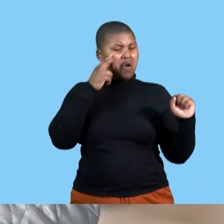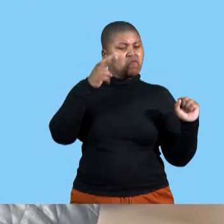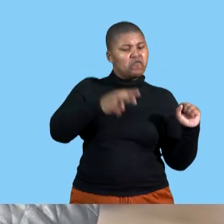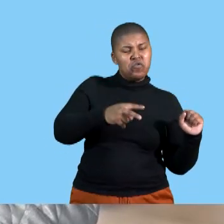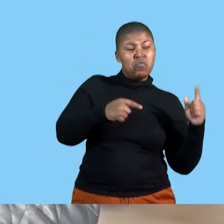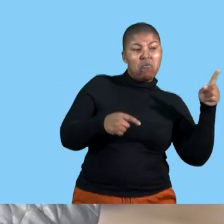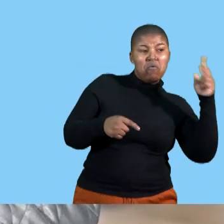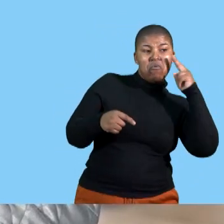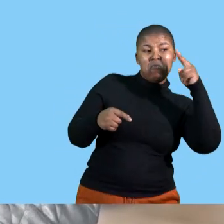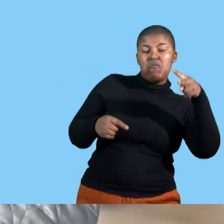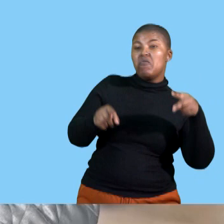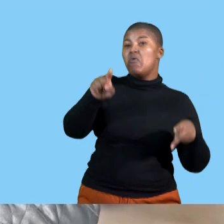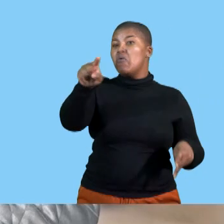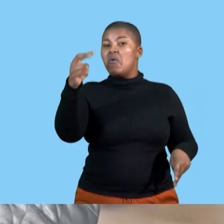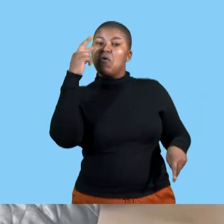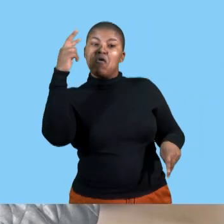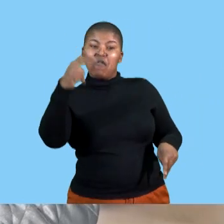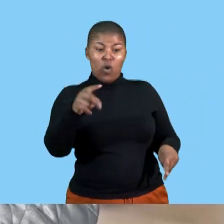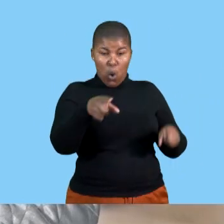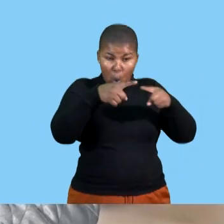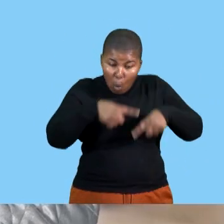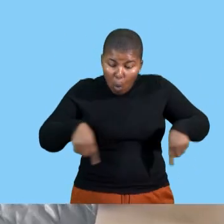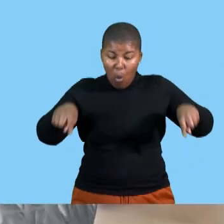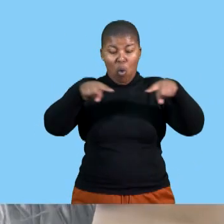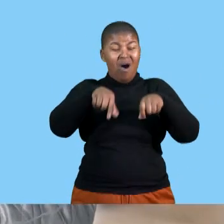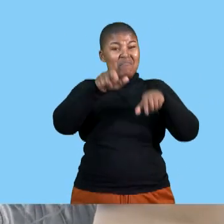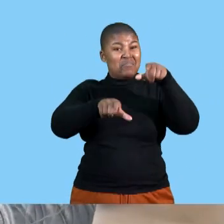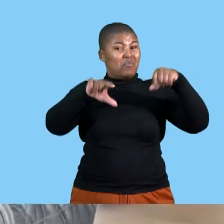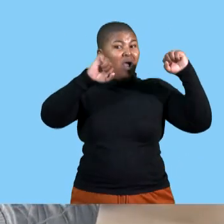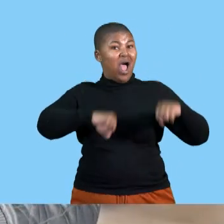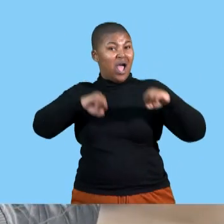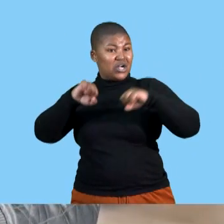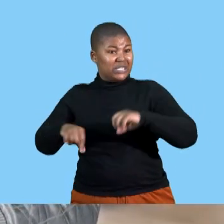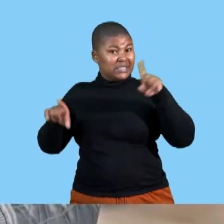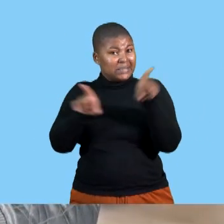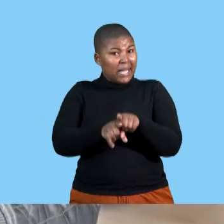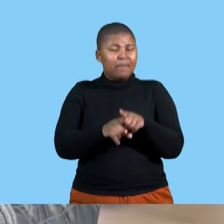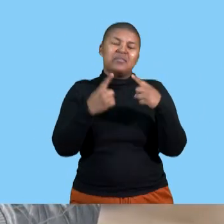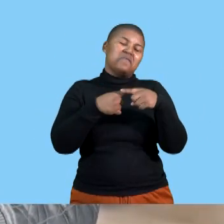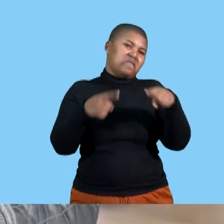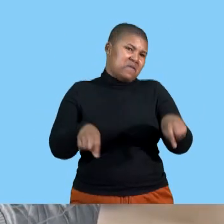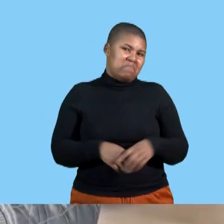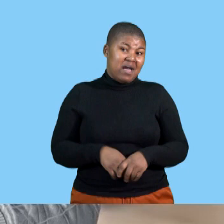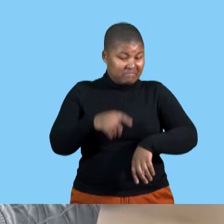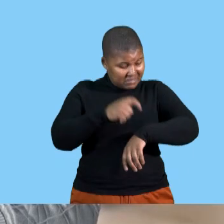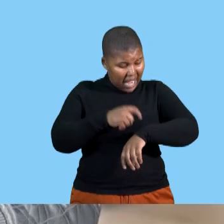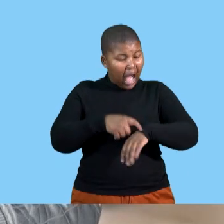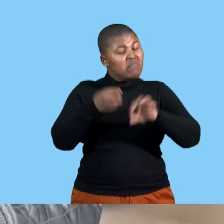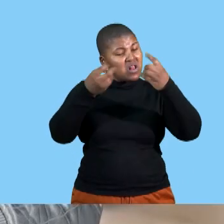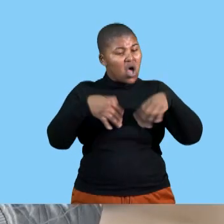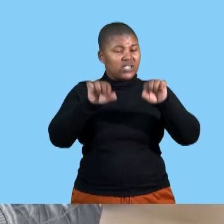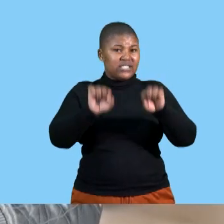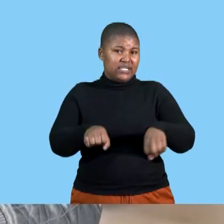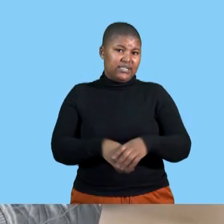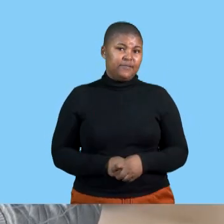everybody would agree in whatever decision that has to be taken. Hence, it's time consuming. It can